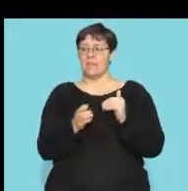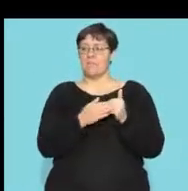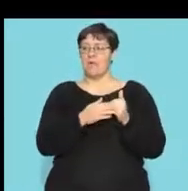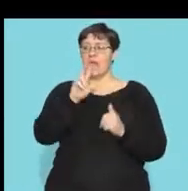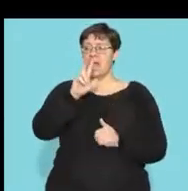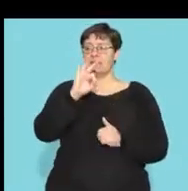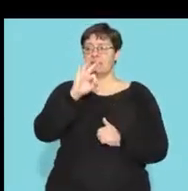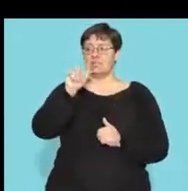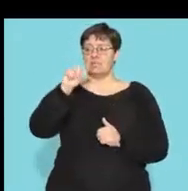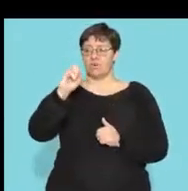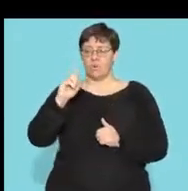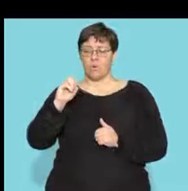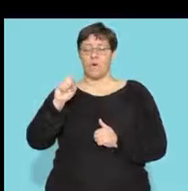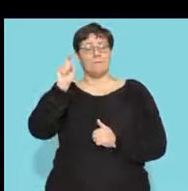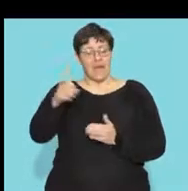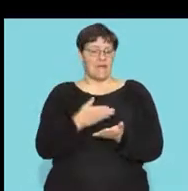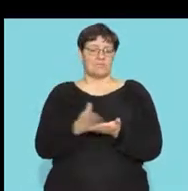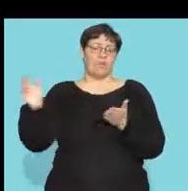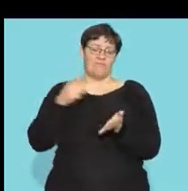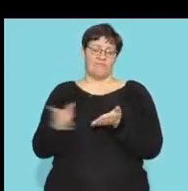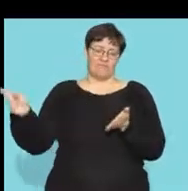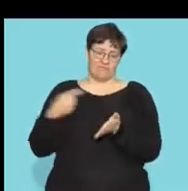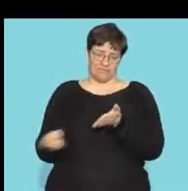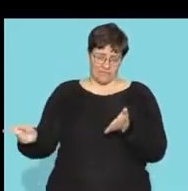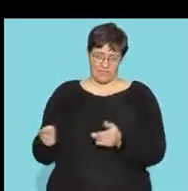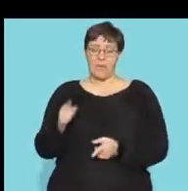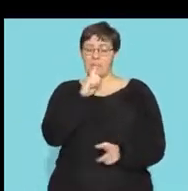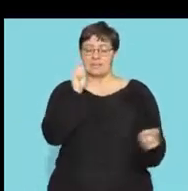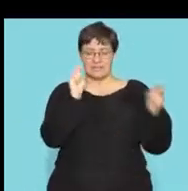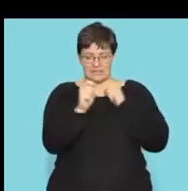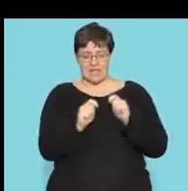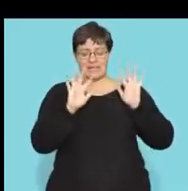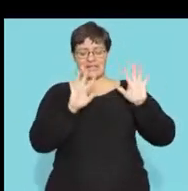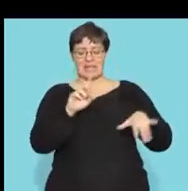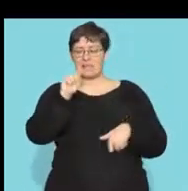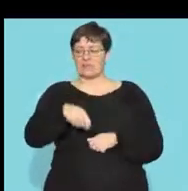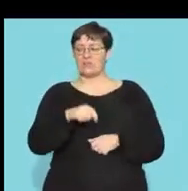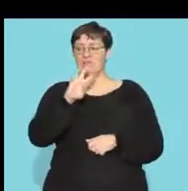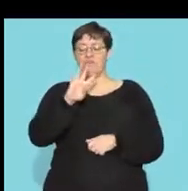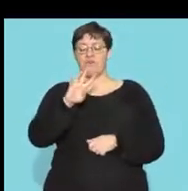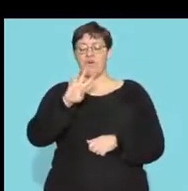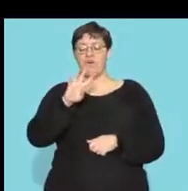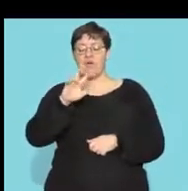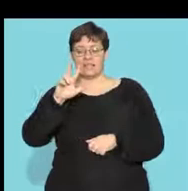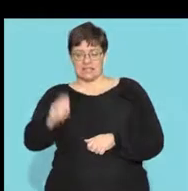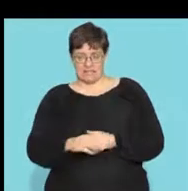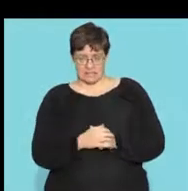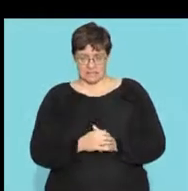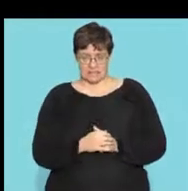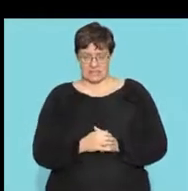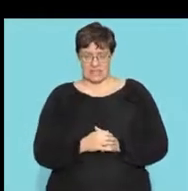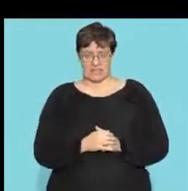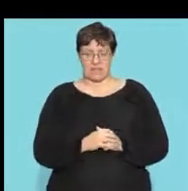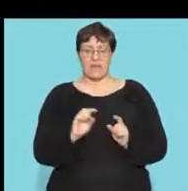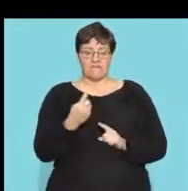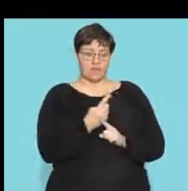be written off. The provision for bad debts must be adjusted to 10,480. Okay, what does this mean? Firstly, do